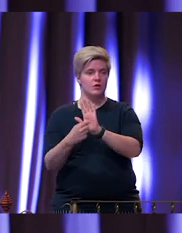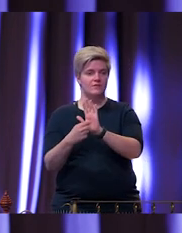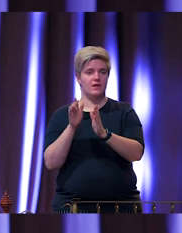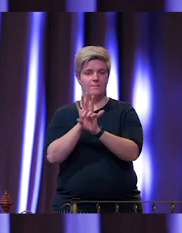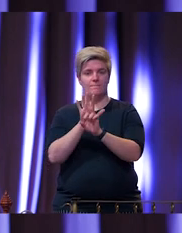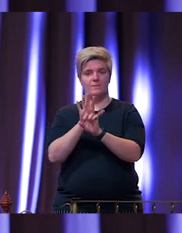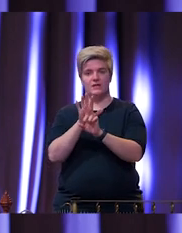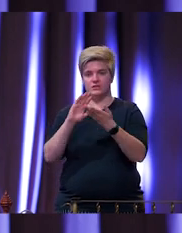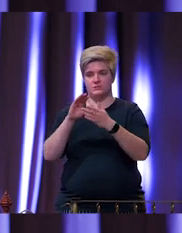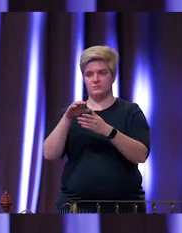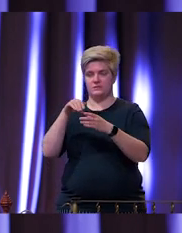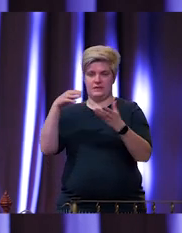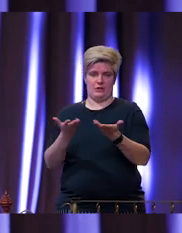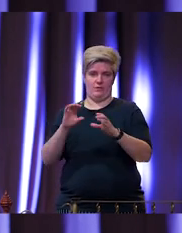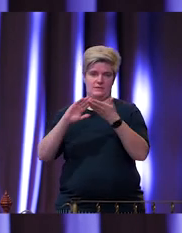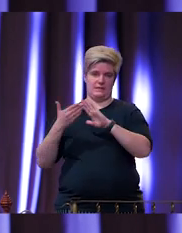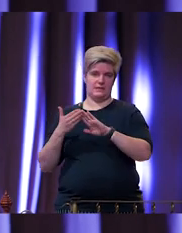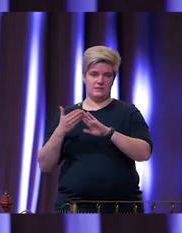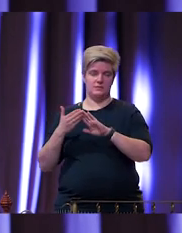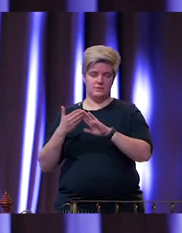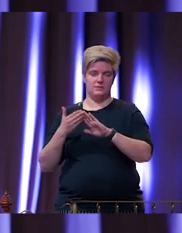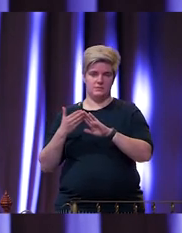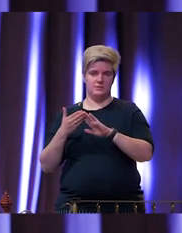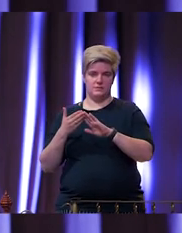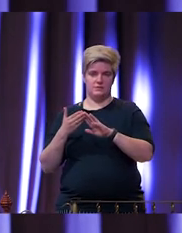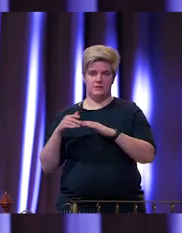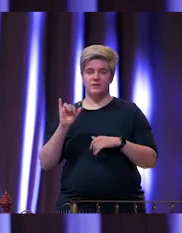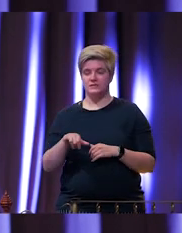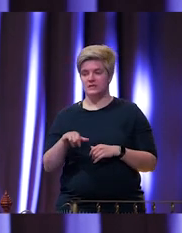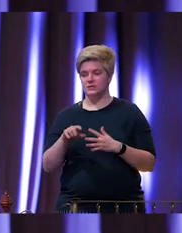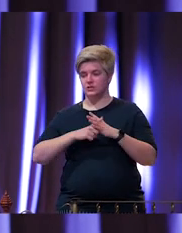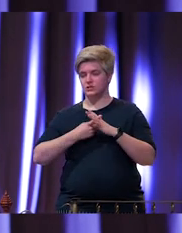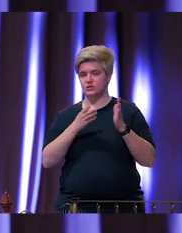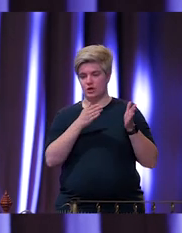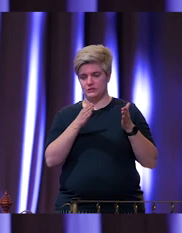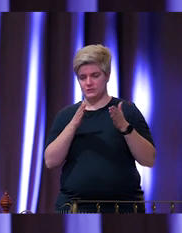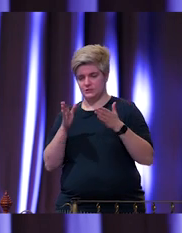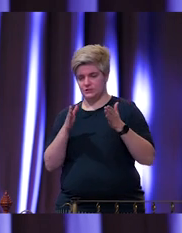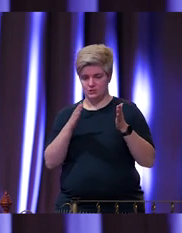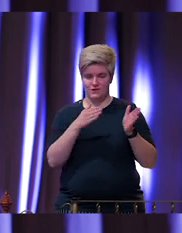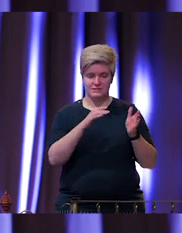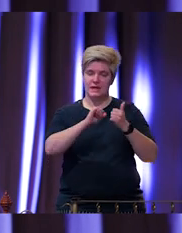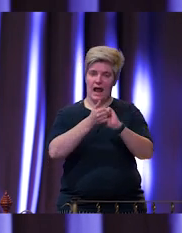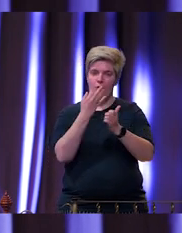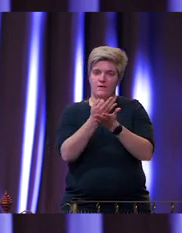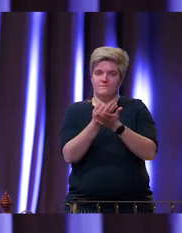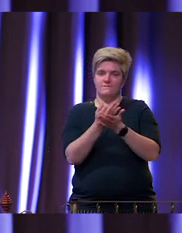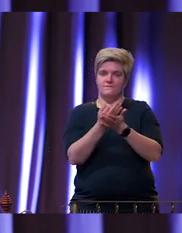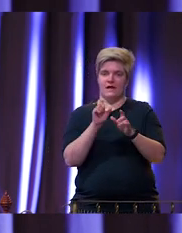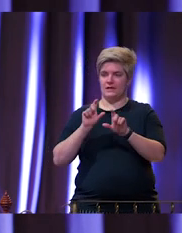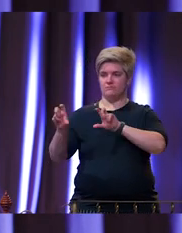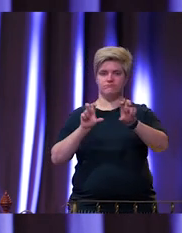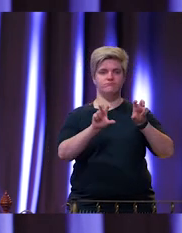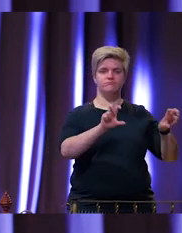city. And so that's one of the things that started prompting shifts in how funding happens, is because we realized